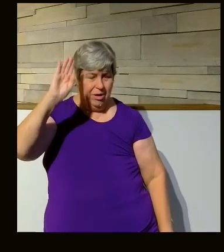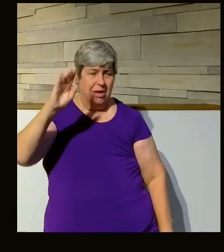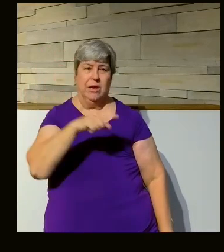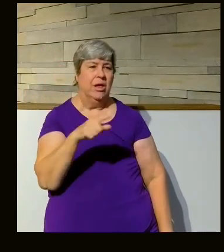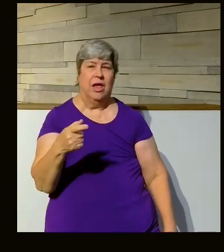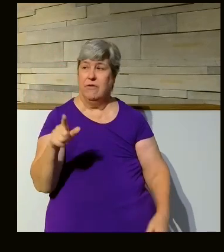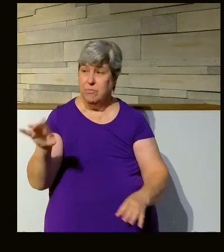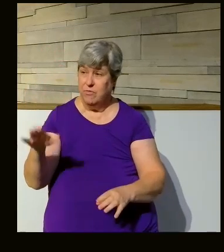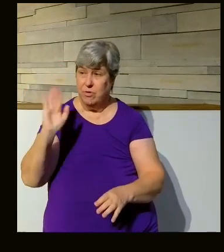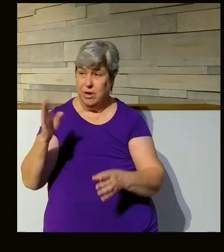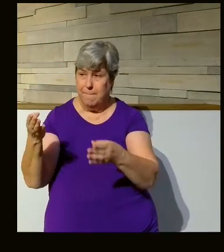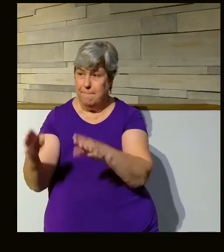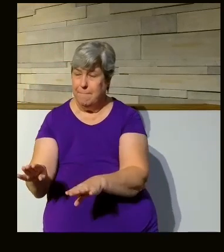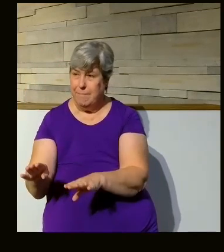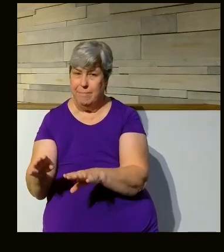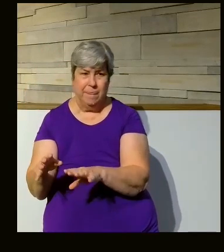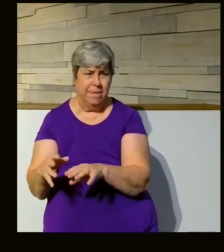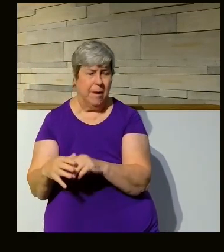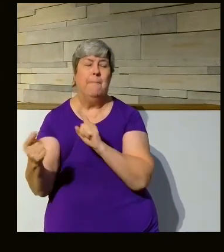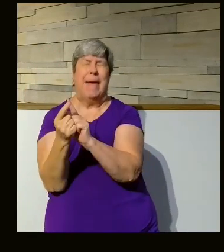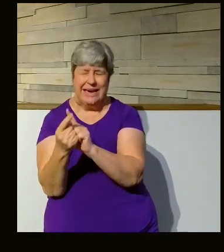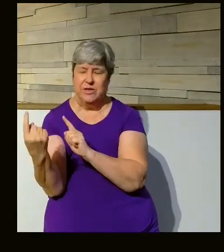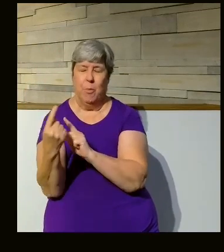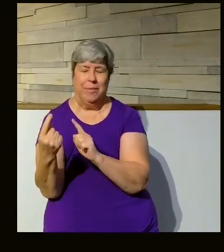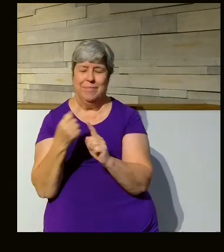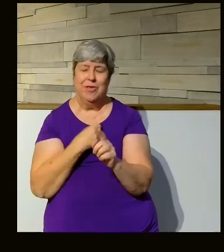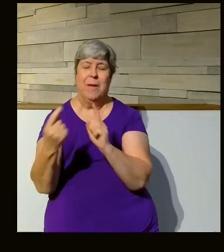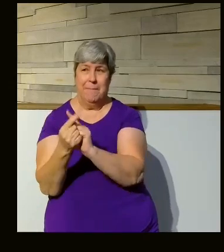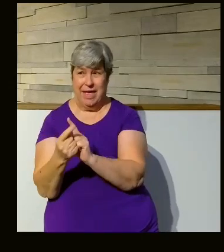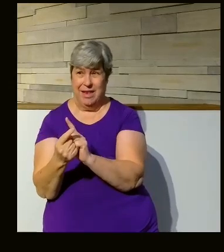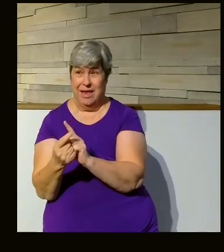Have you ever met somebody and you liked them until you got to know them?